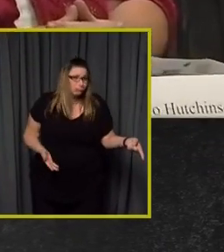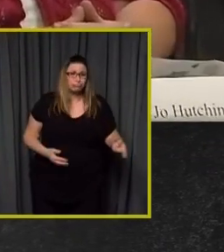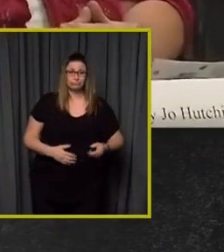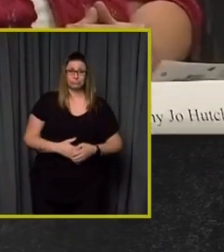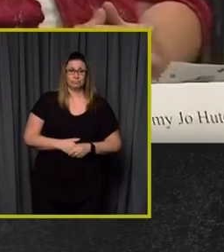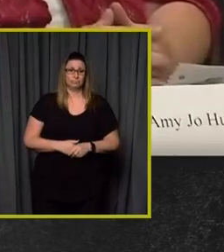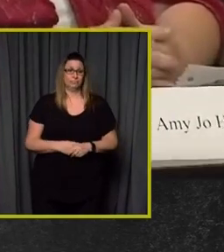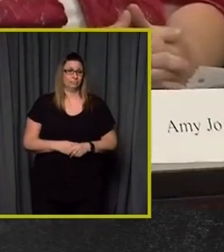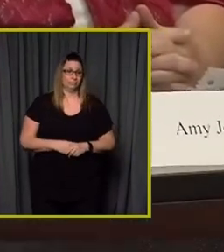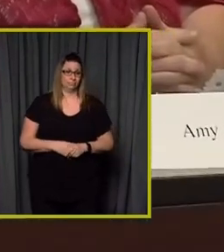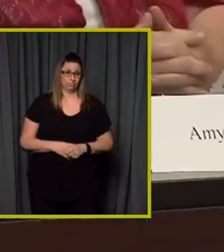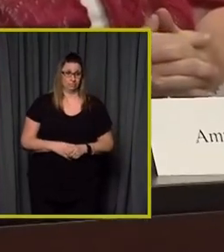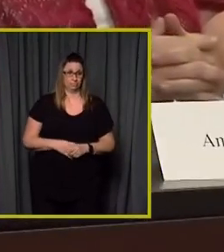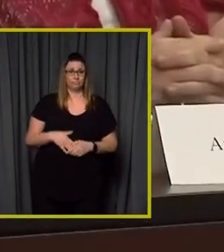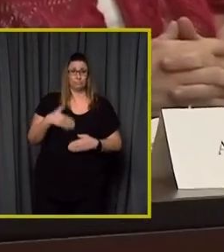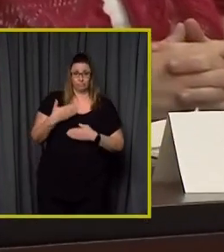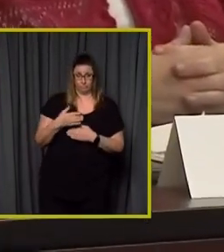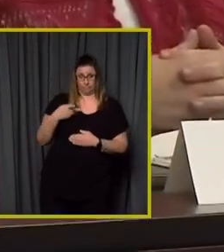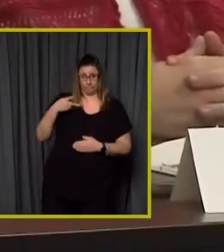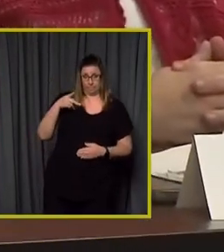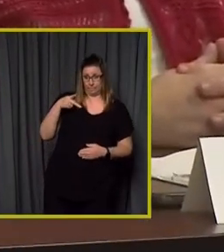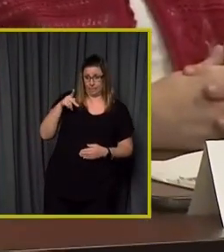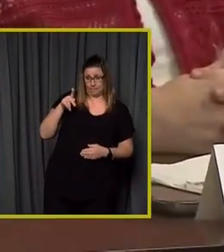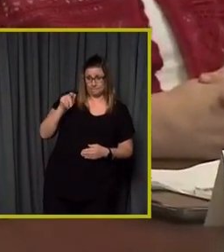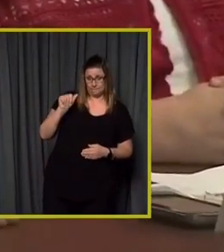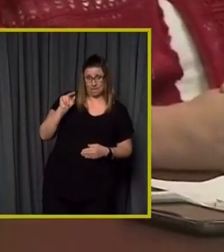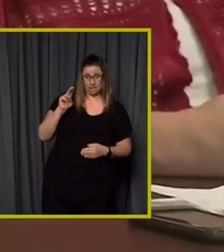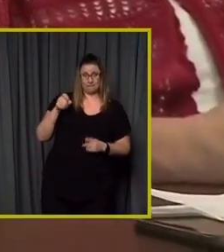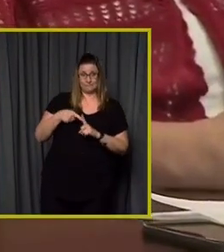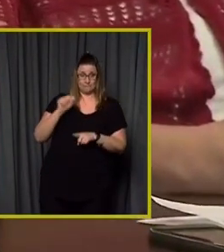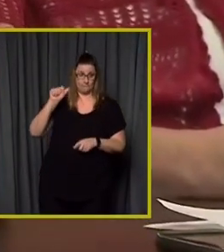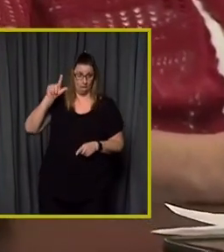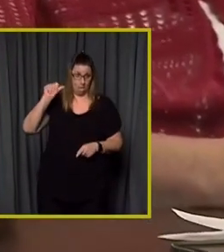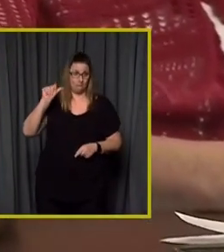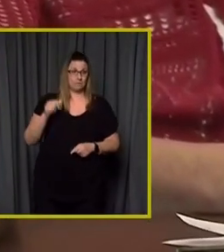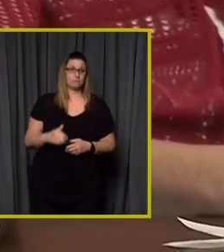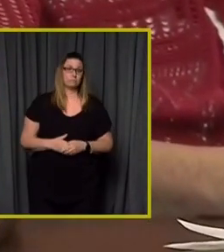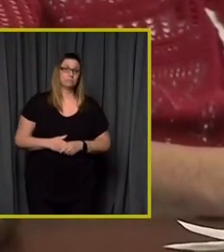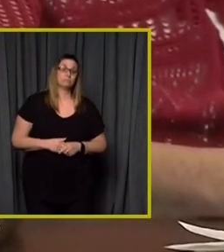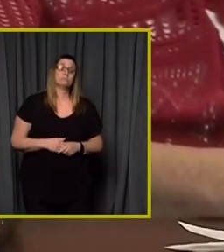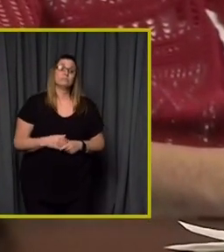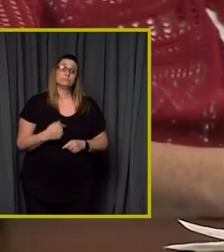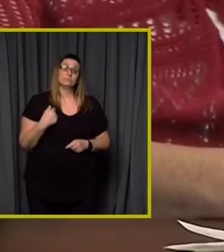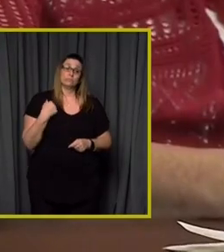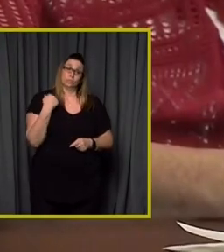in a mobile home with my two kids.